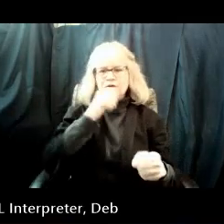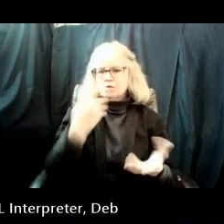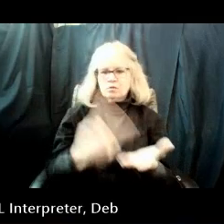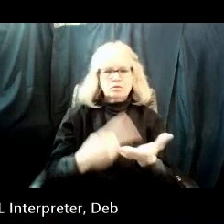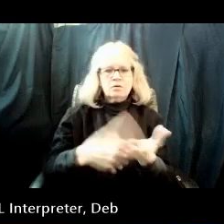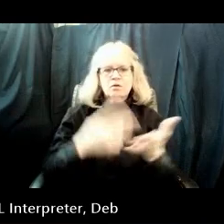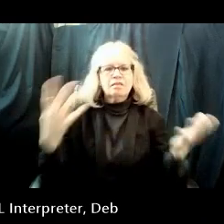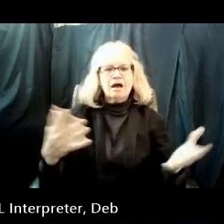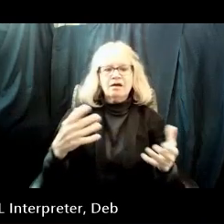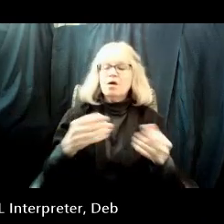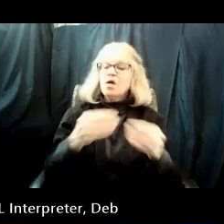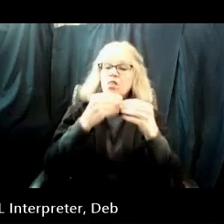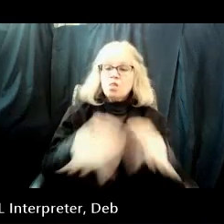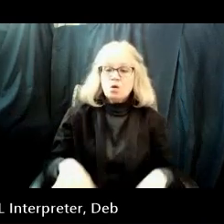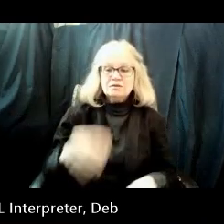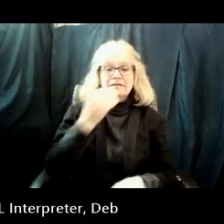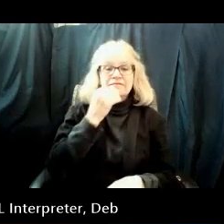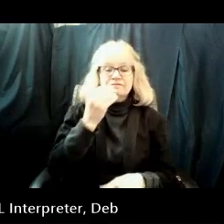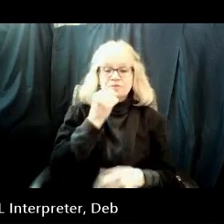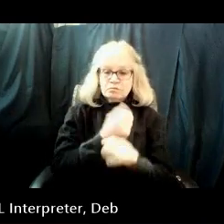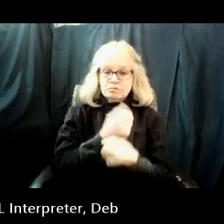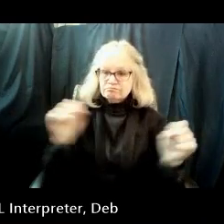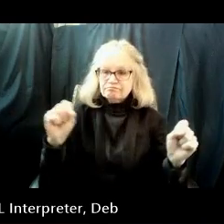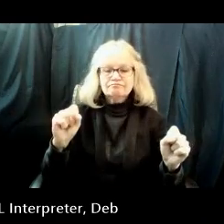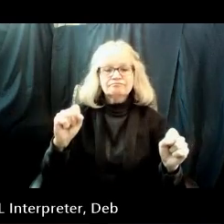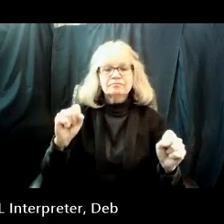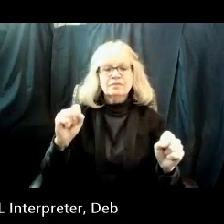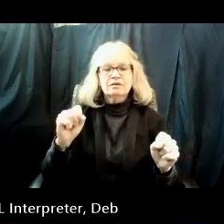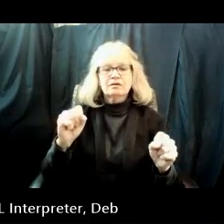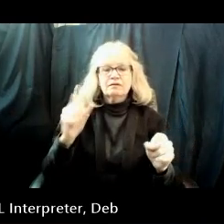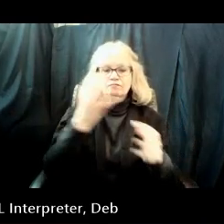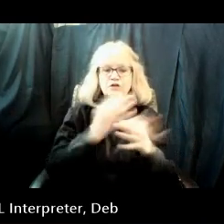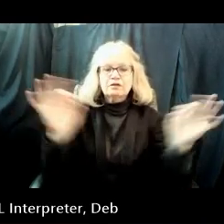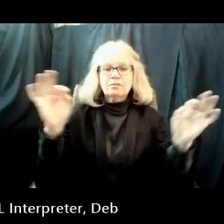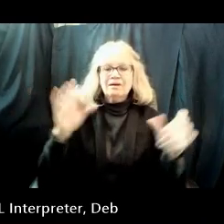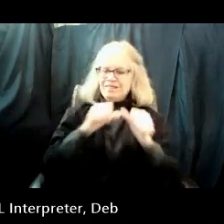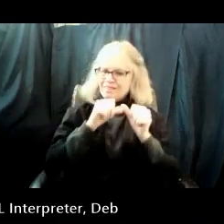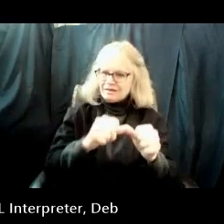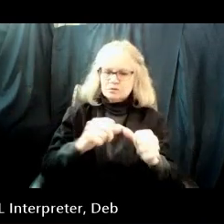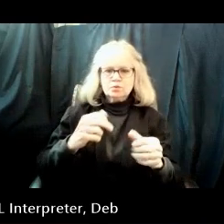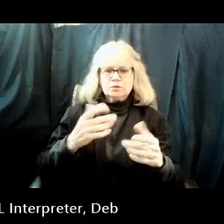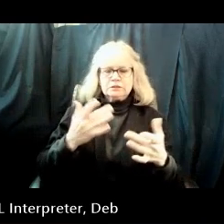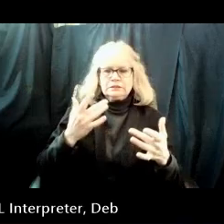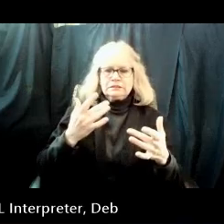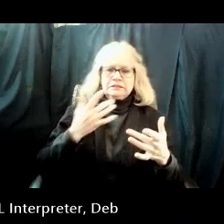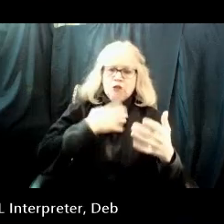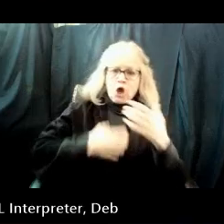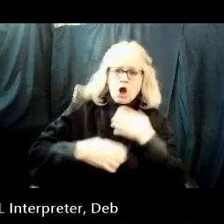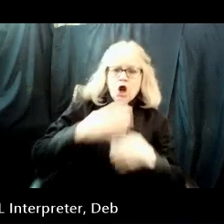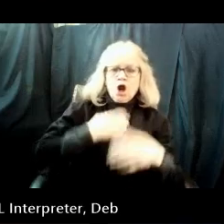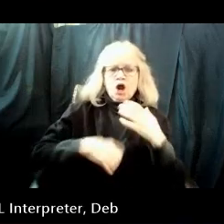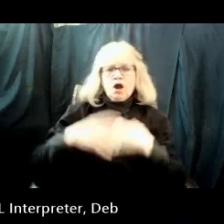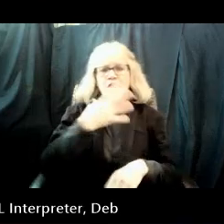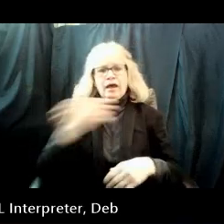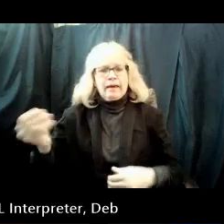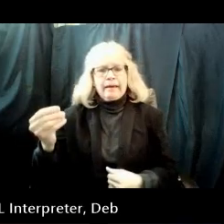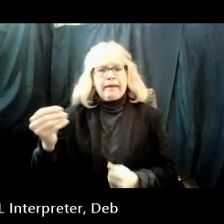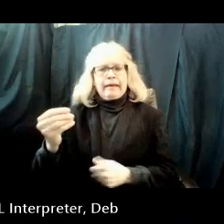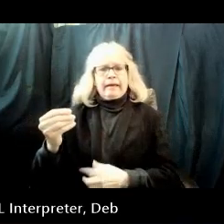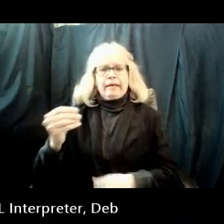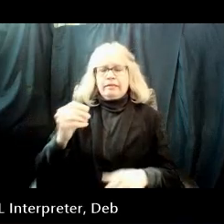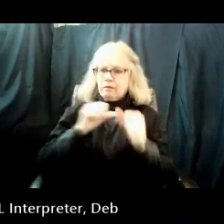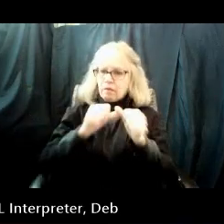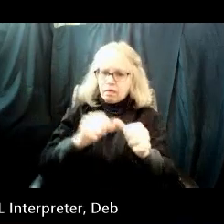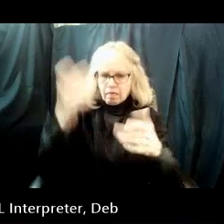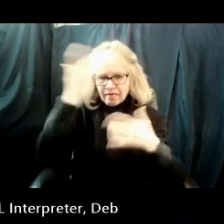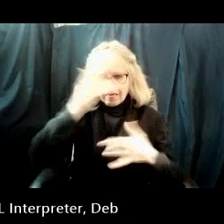sovereignty, which connected to malnutrition and led to chronic illness in these communities, exposure to overcrowding and